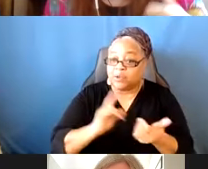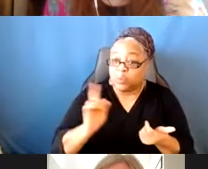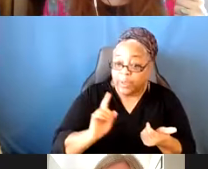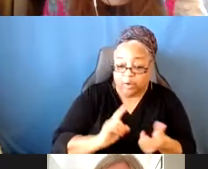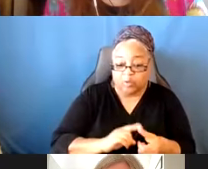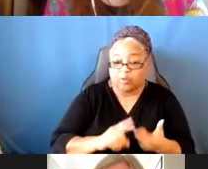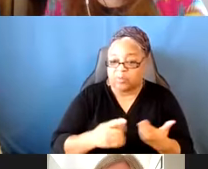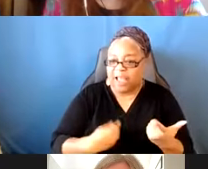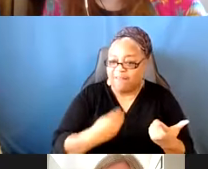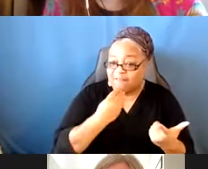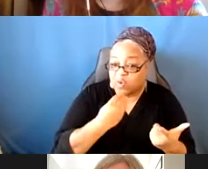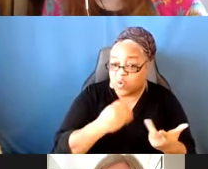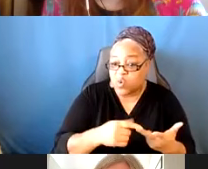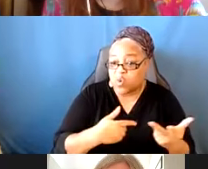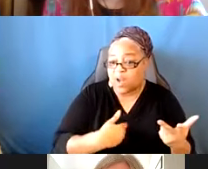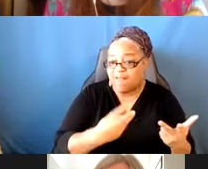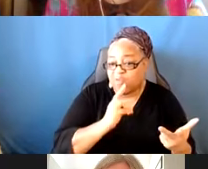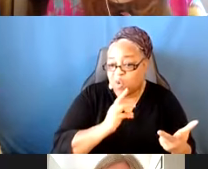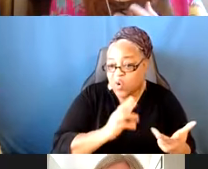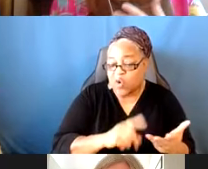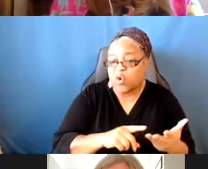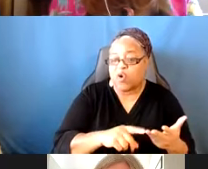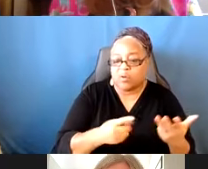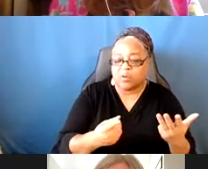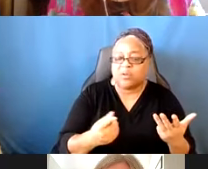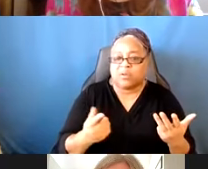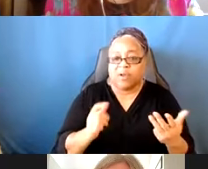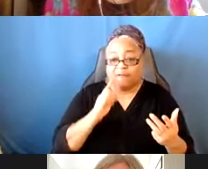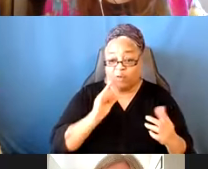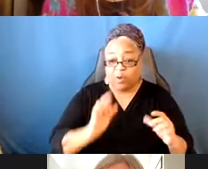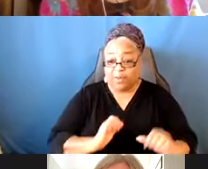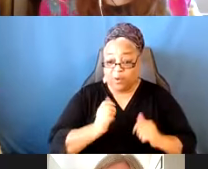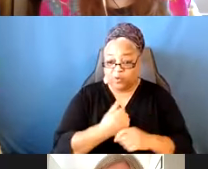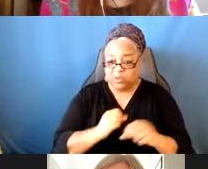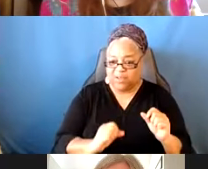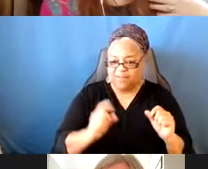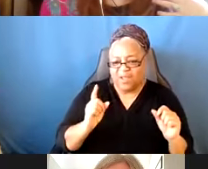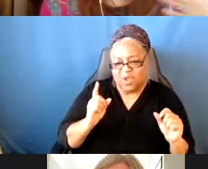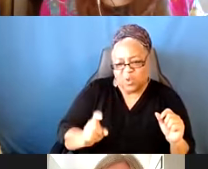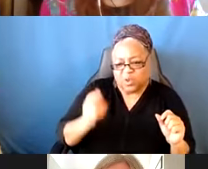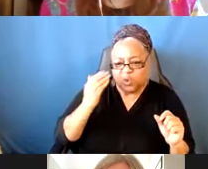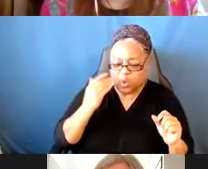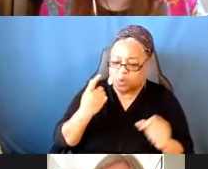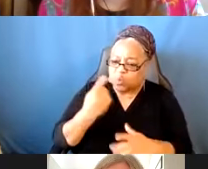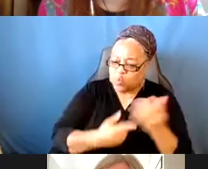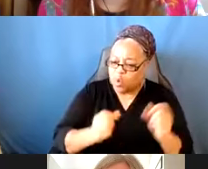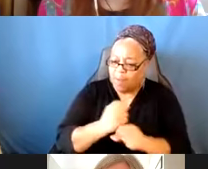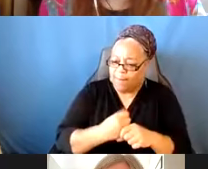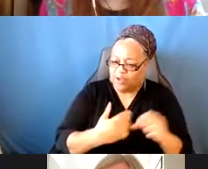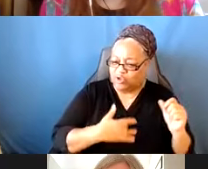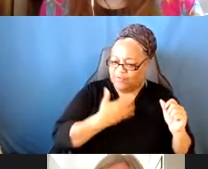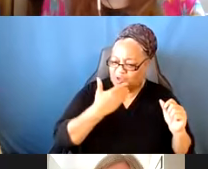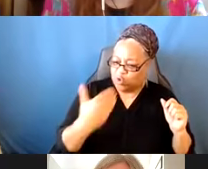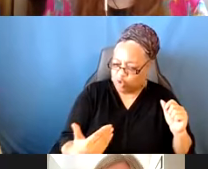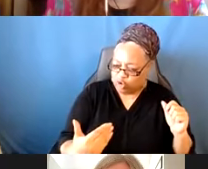water. To be emotionally safe, you also need to have self-knowledge of what makes you feel good and of what signs clue you